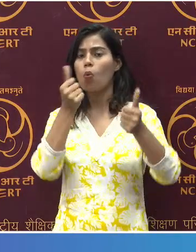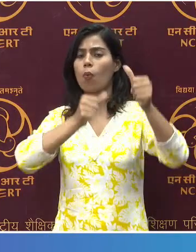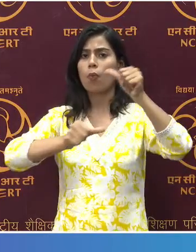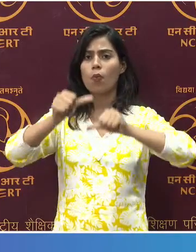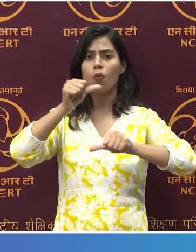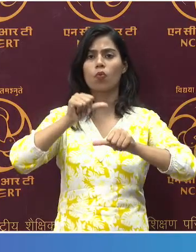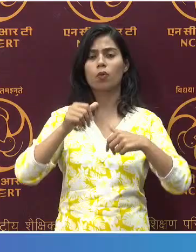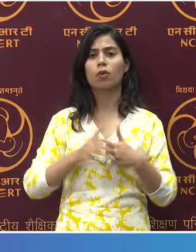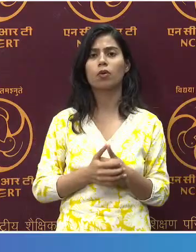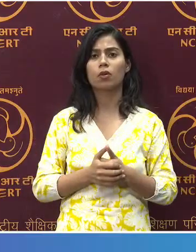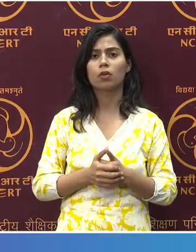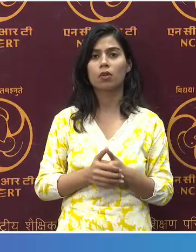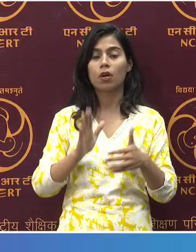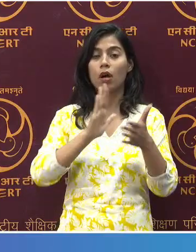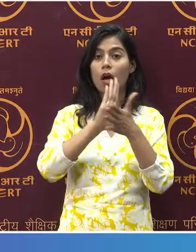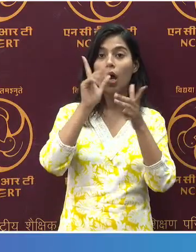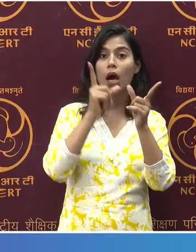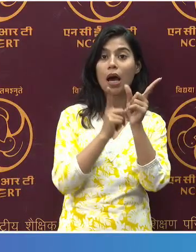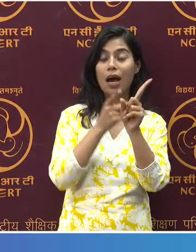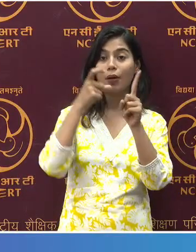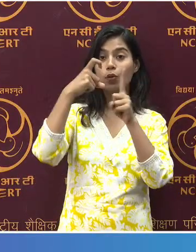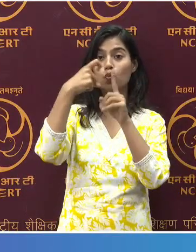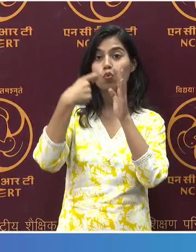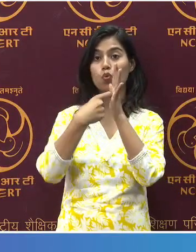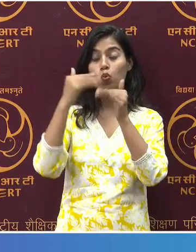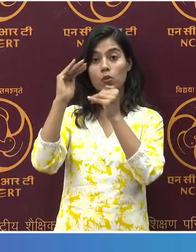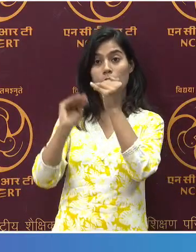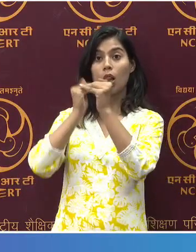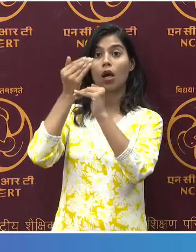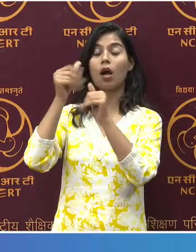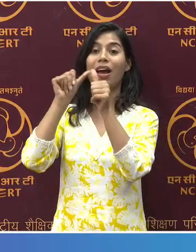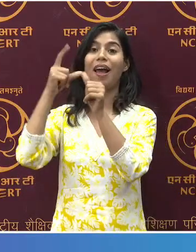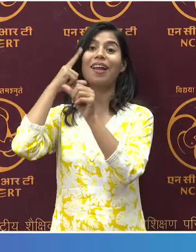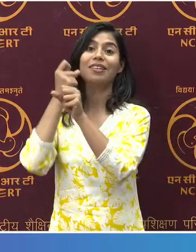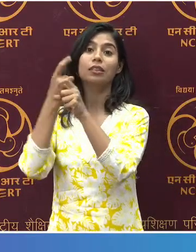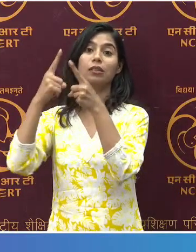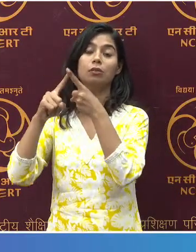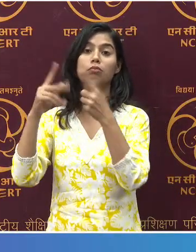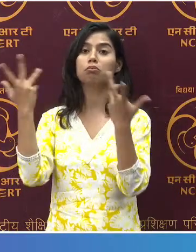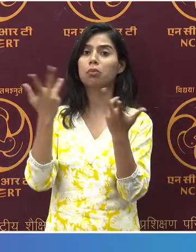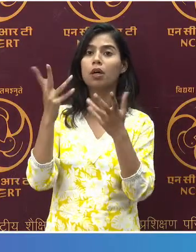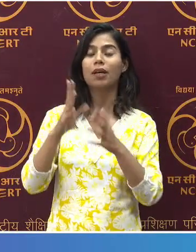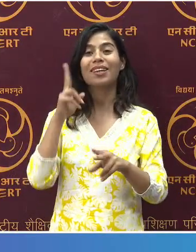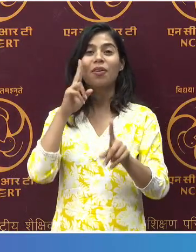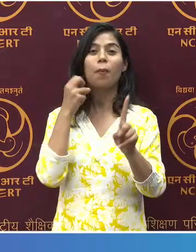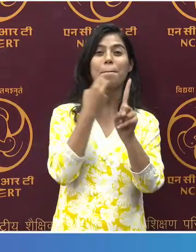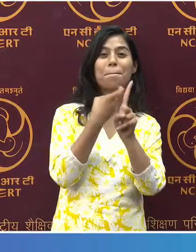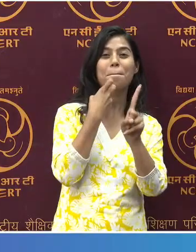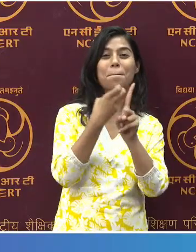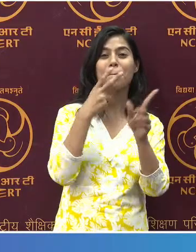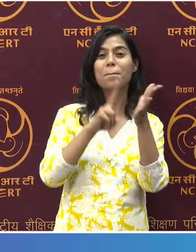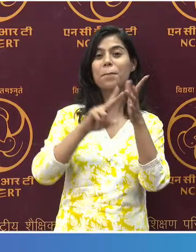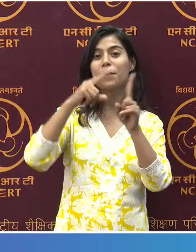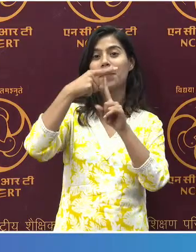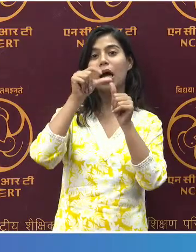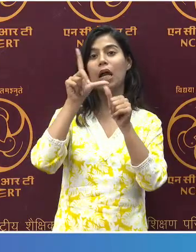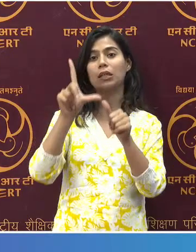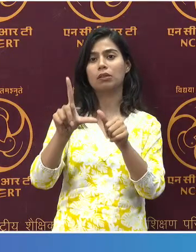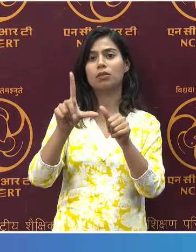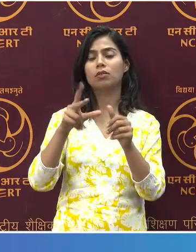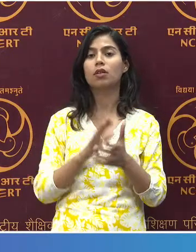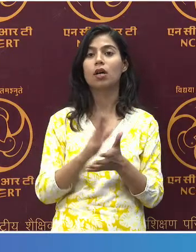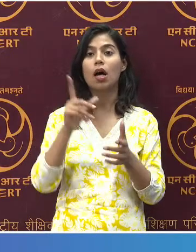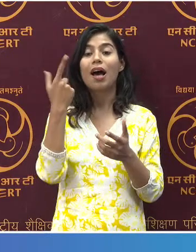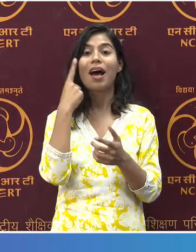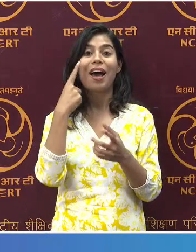of hydrogen over the alkene take place. So, the metal or the act as a catalyst, the metal